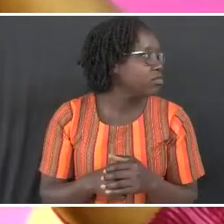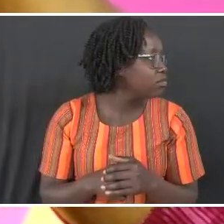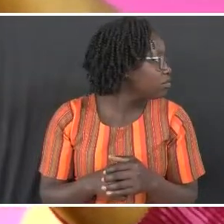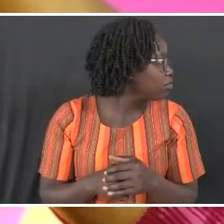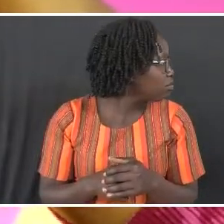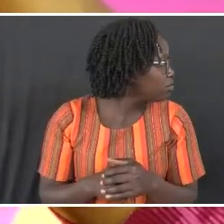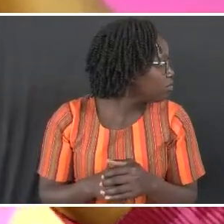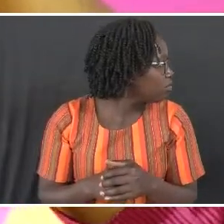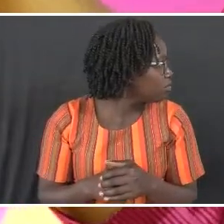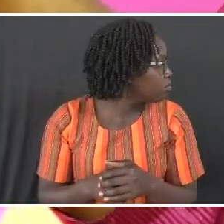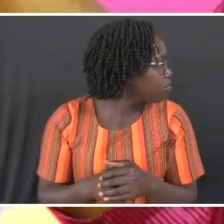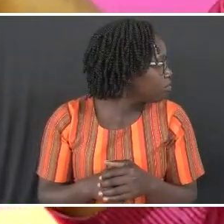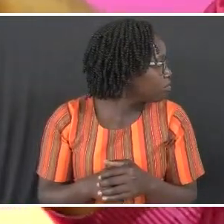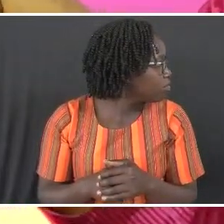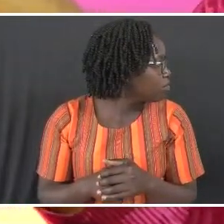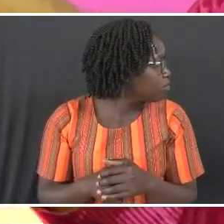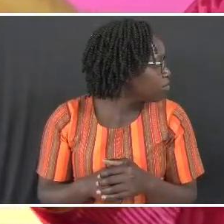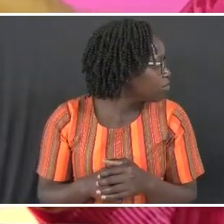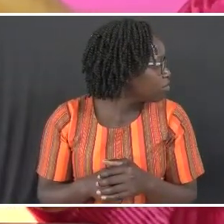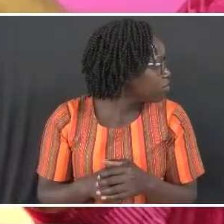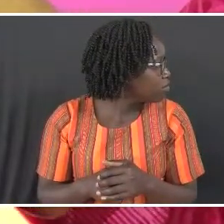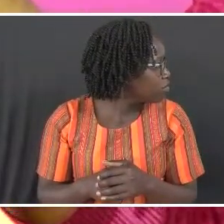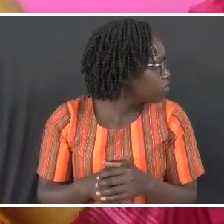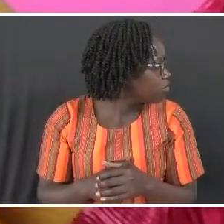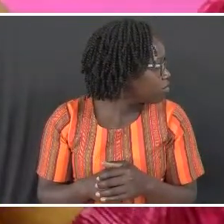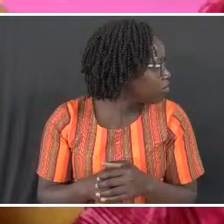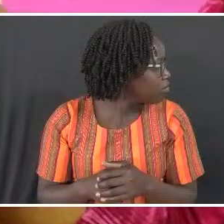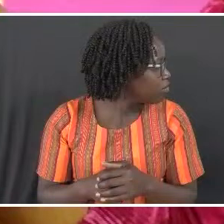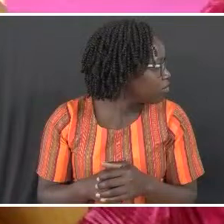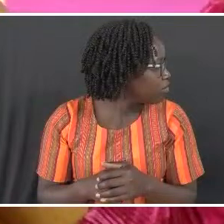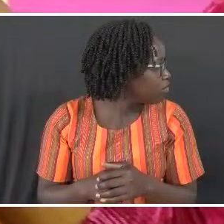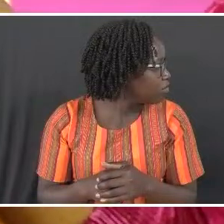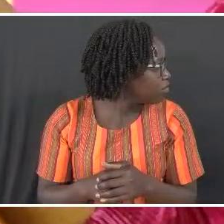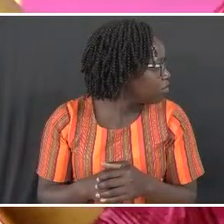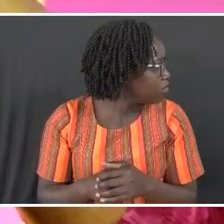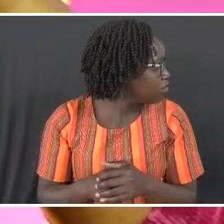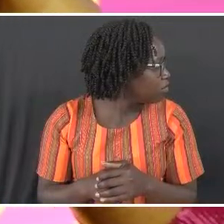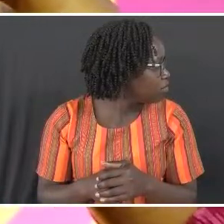zimesonga chini. We always advise you brush